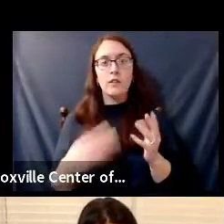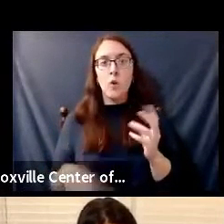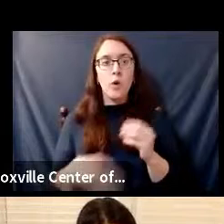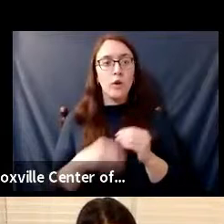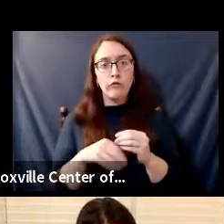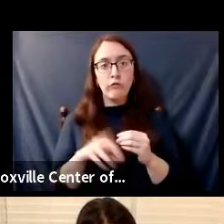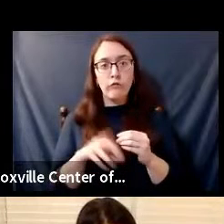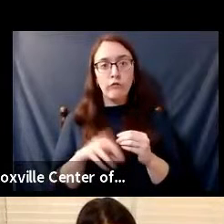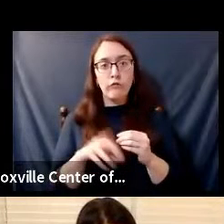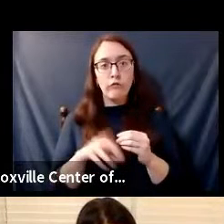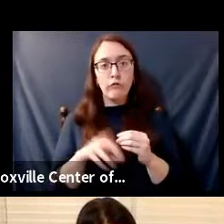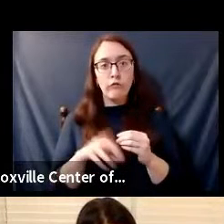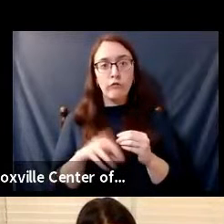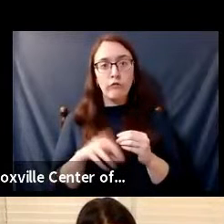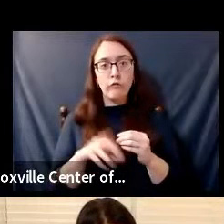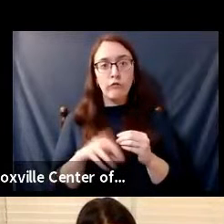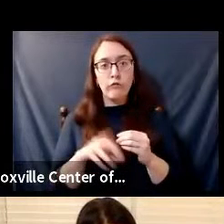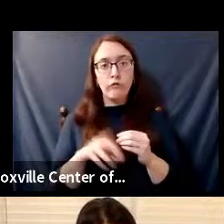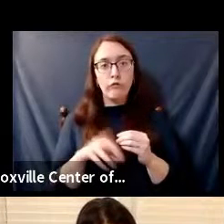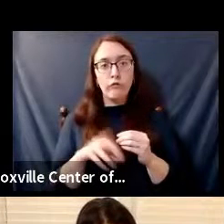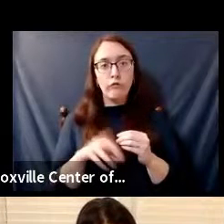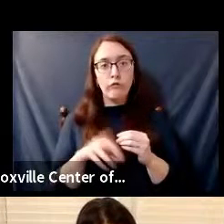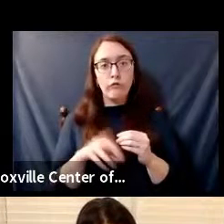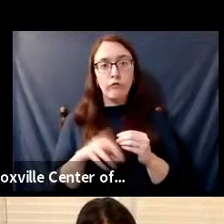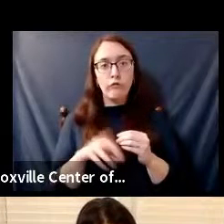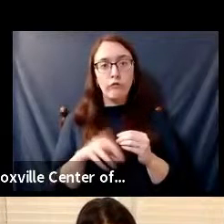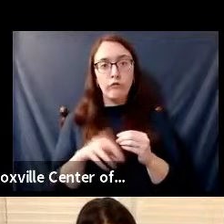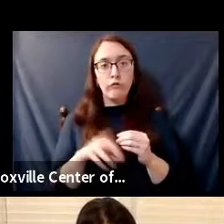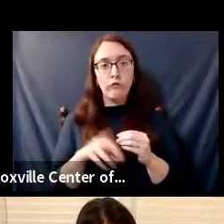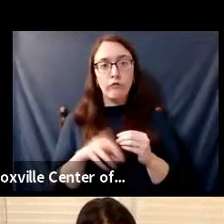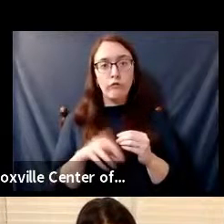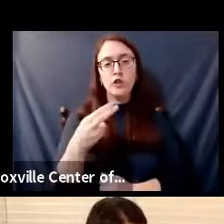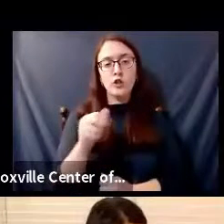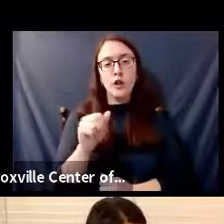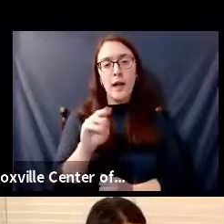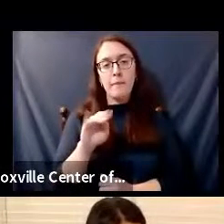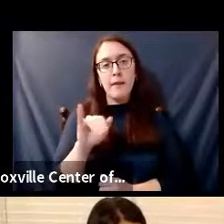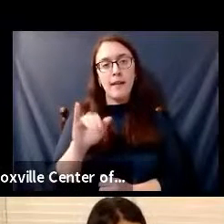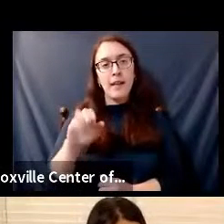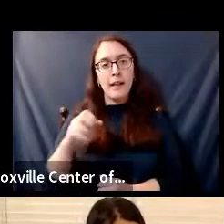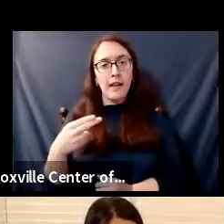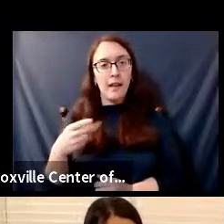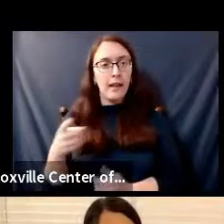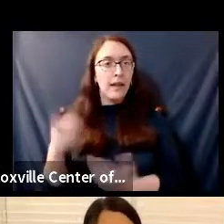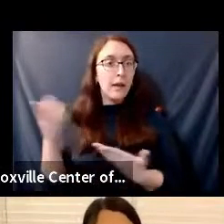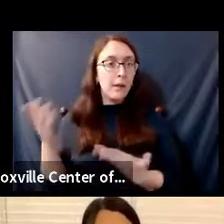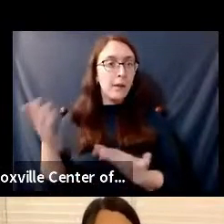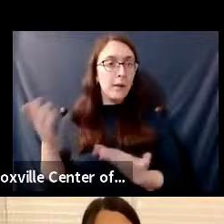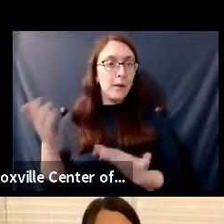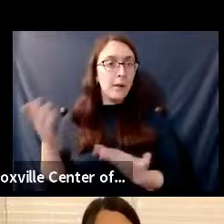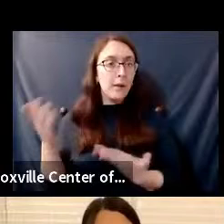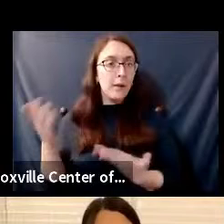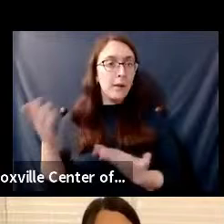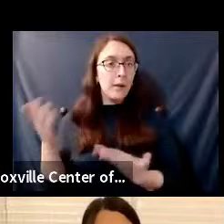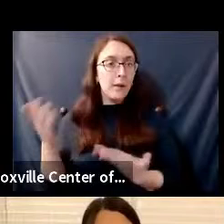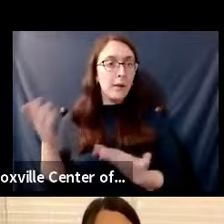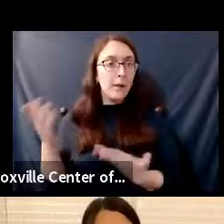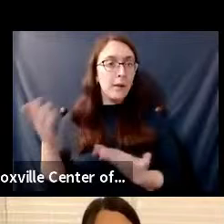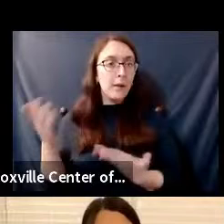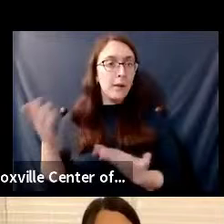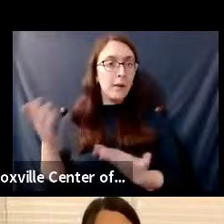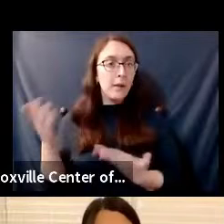time, that we passed, that Dr. Shamia brought, that just kind of adds a little more to the 5 core